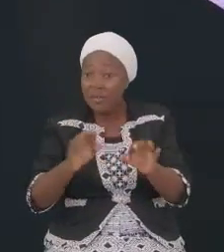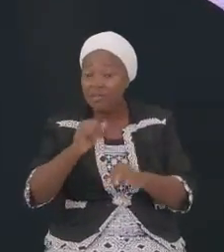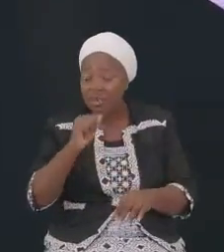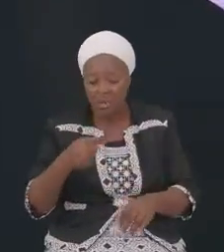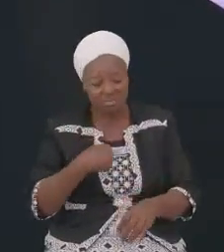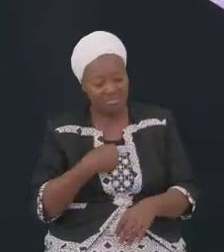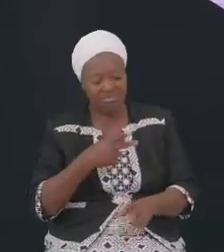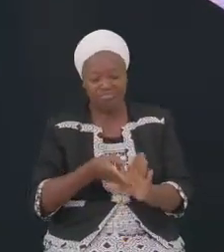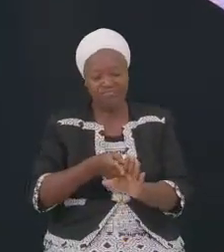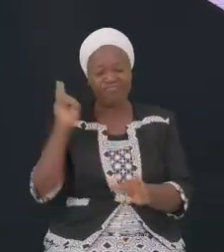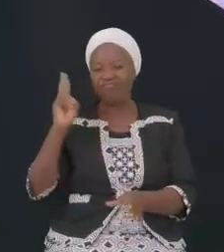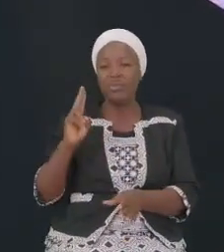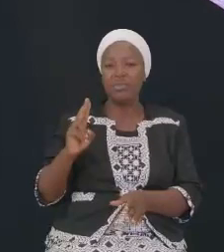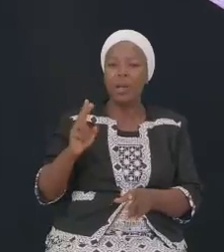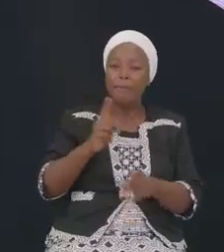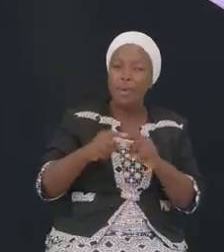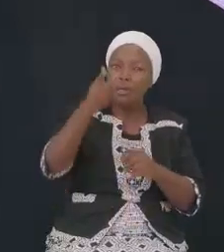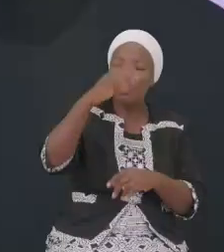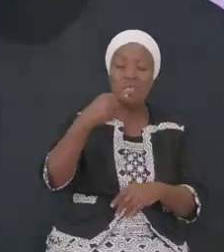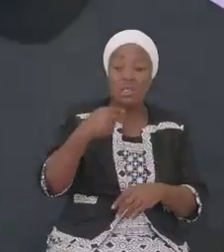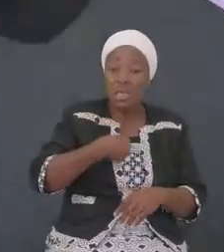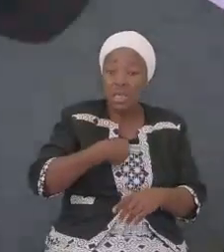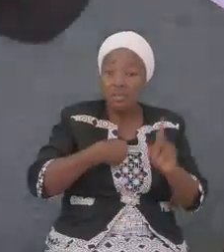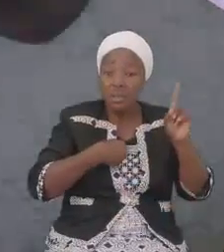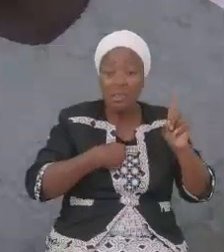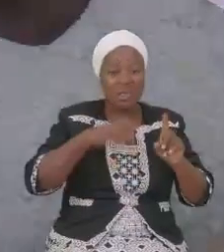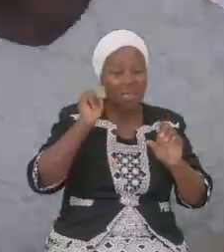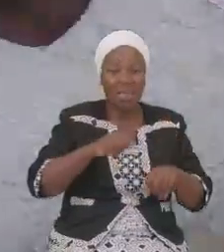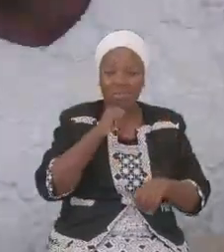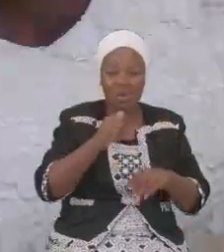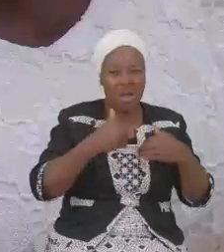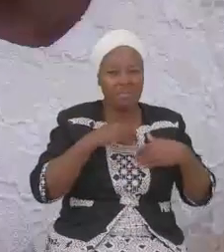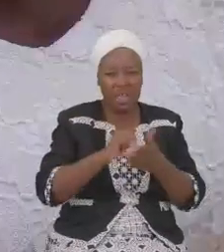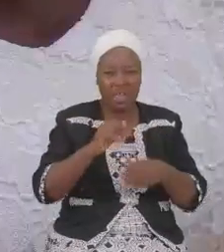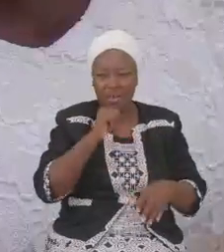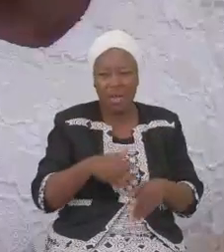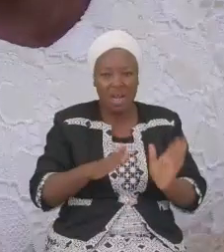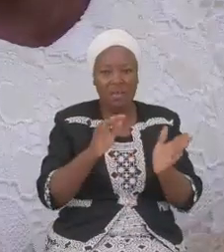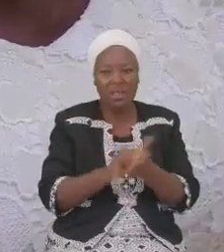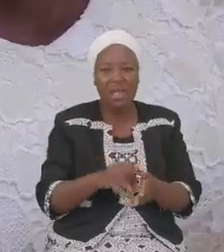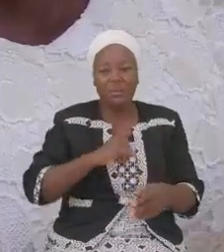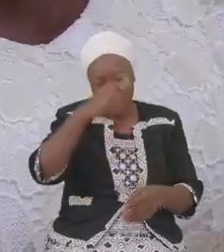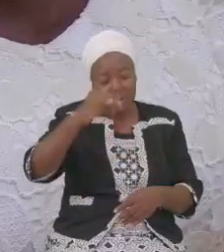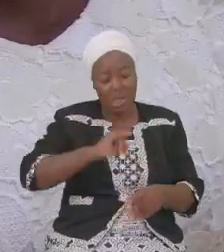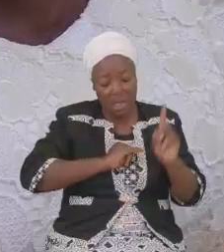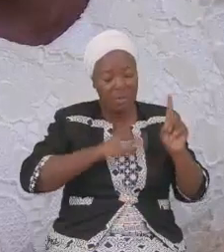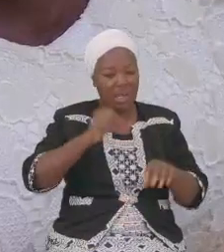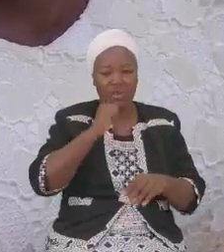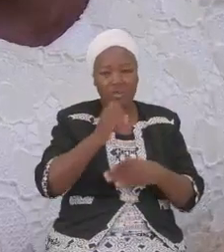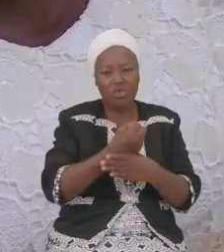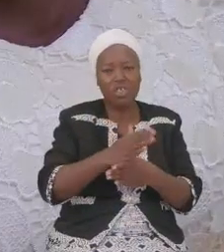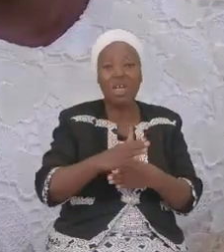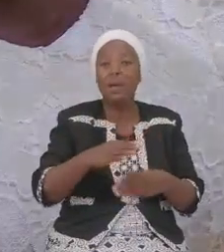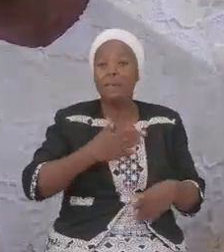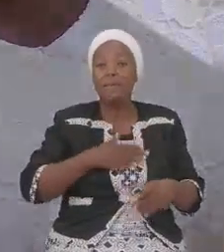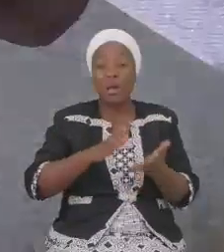I will not share my glory with any man, with any woman, or with any substance. But if you come into